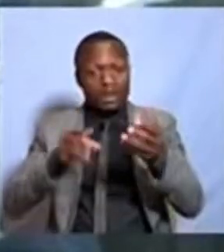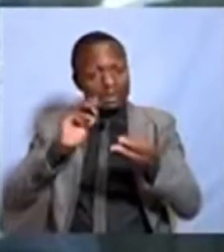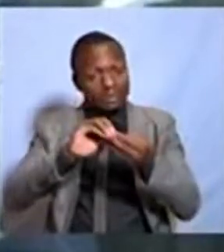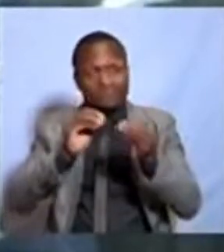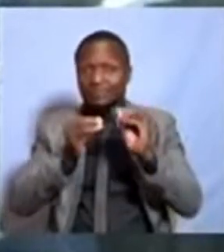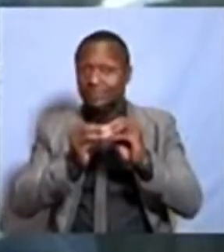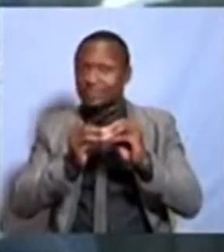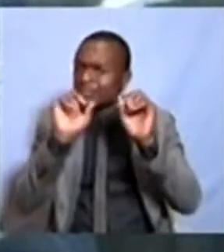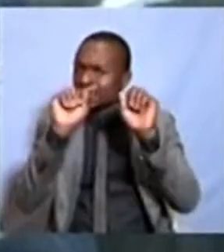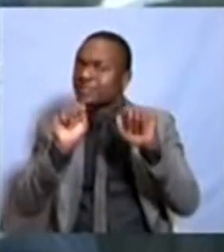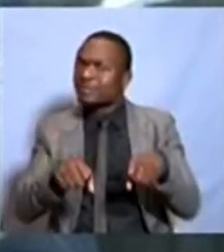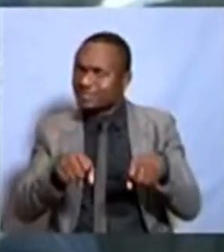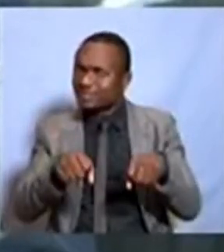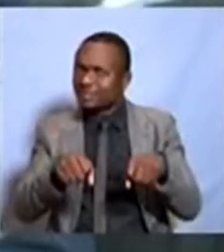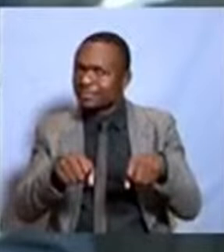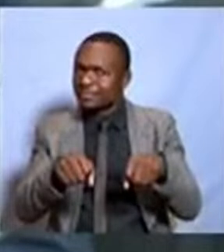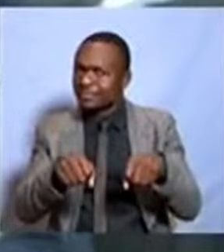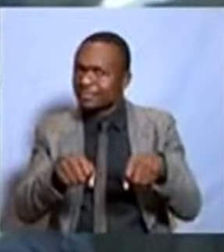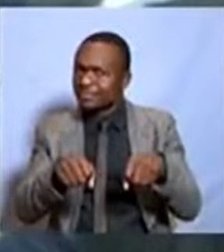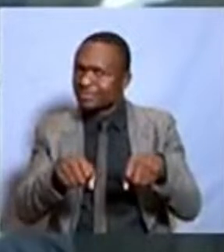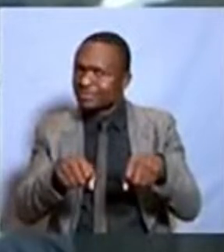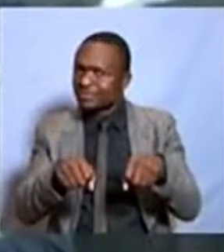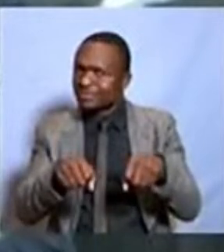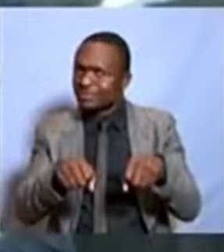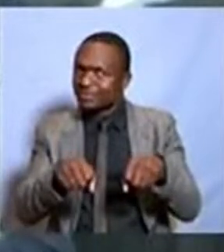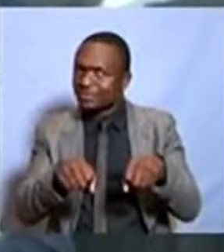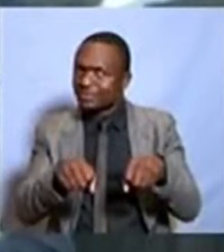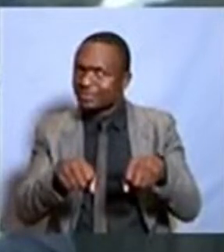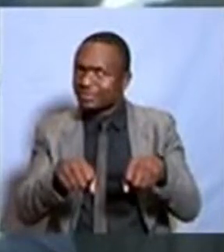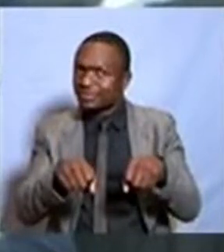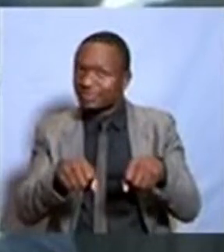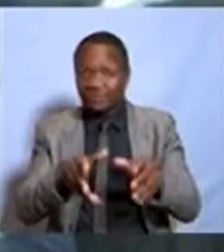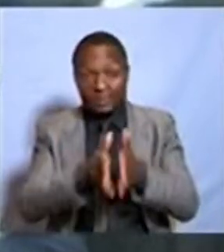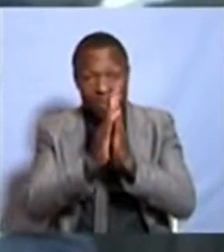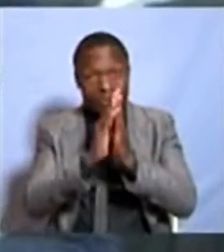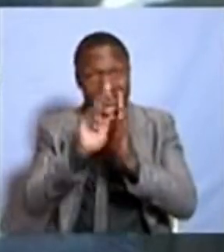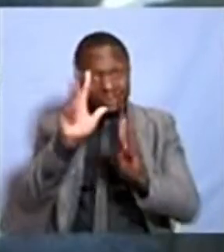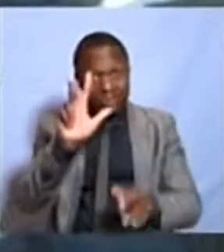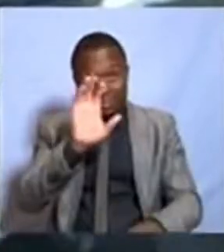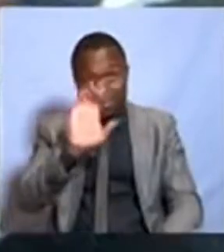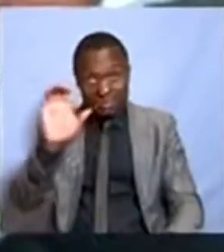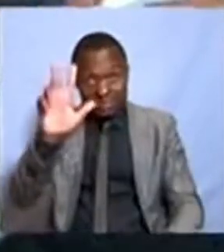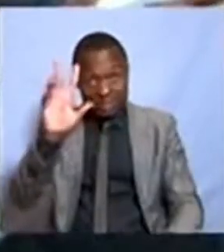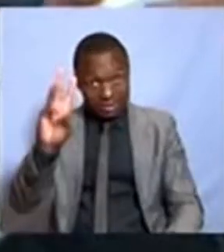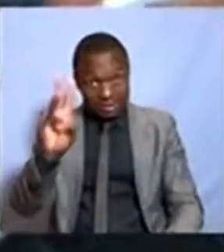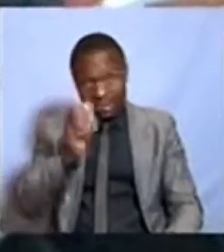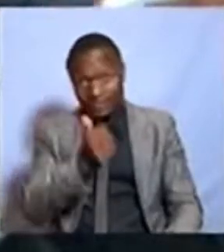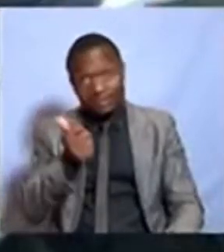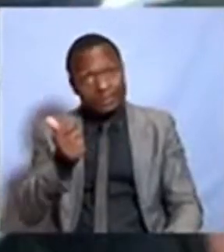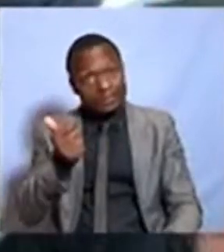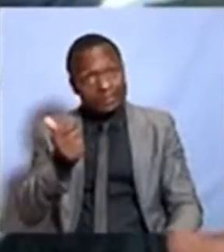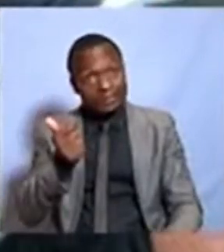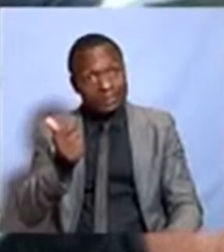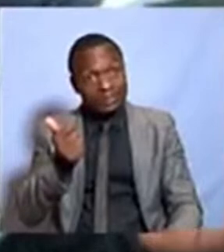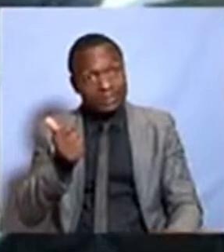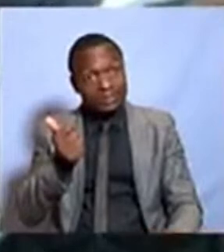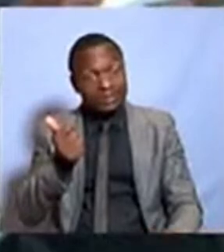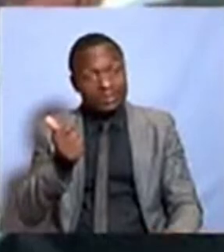Because should we propagate for 336? The other, sister